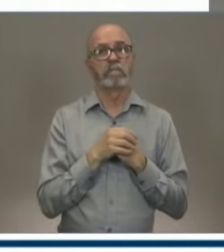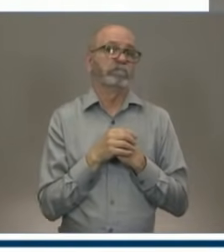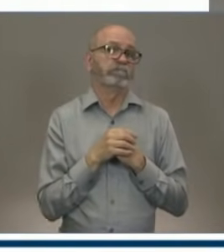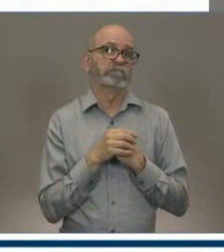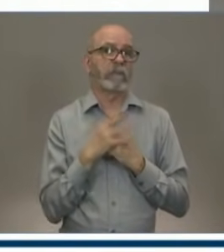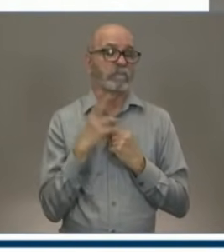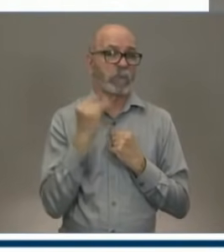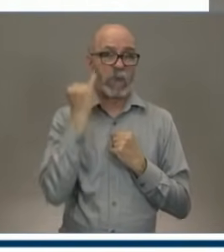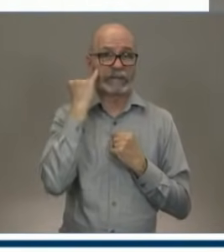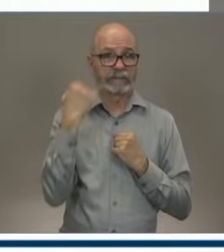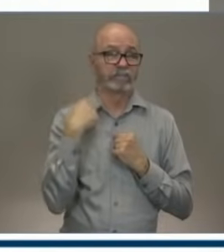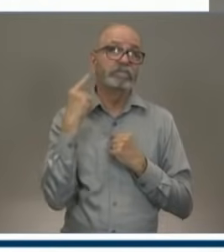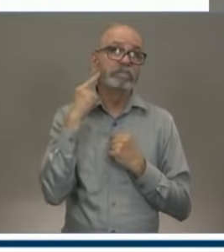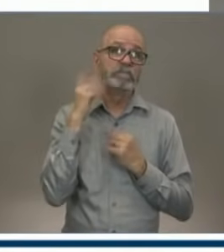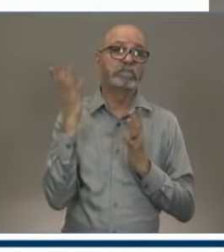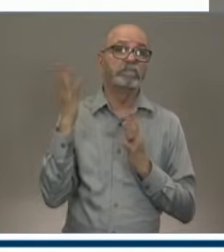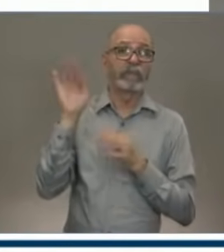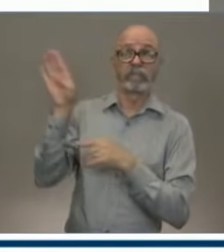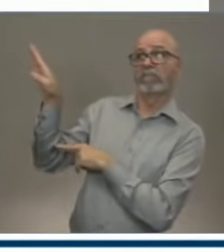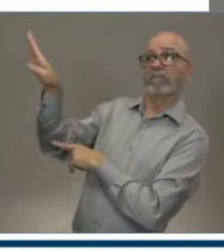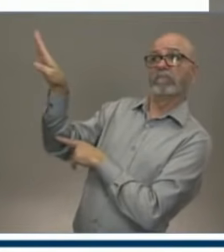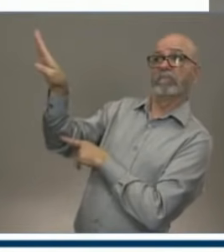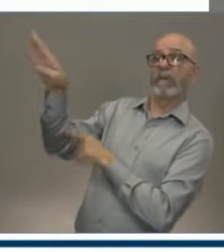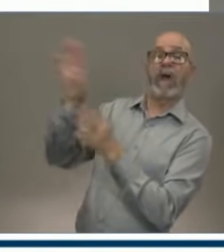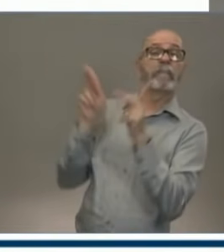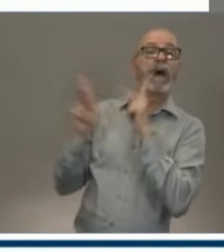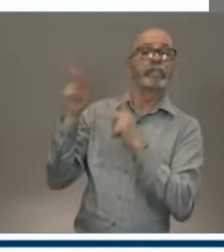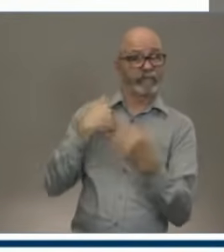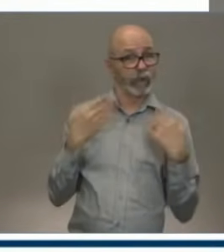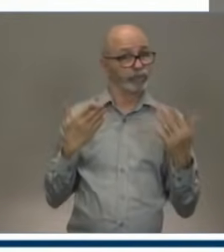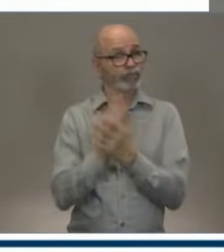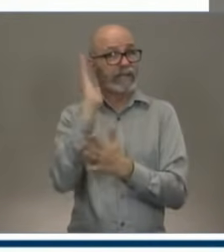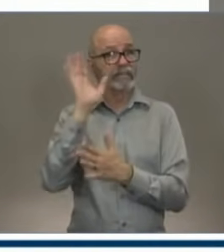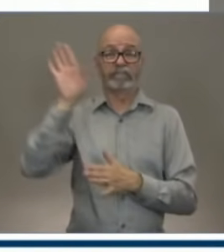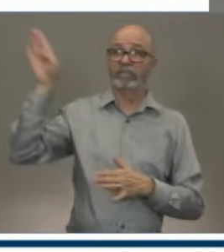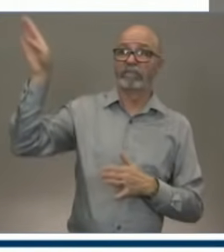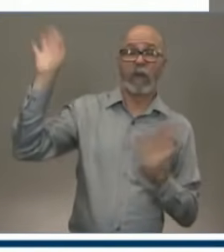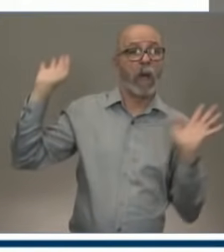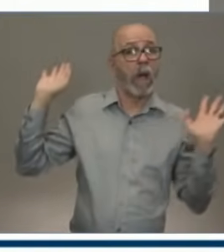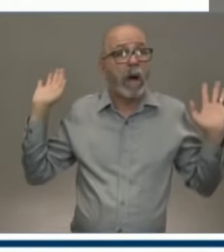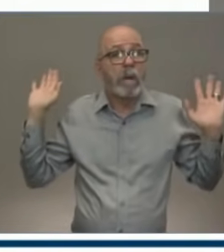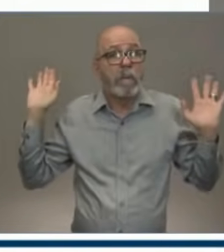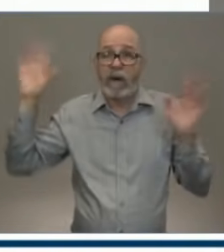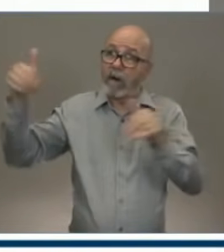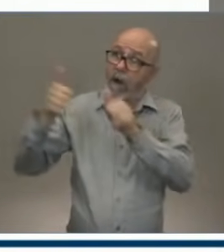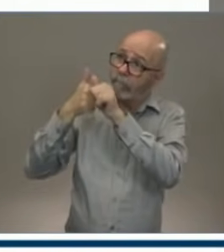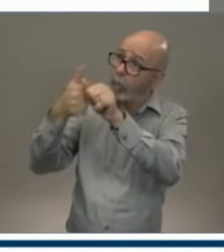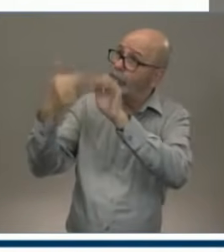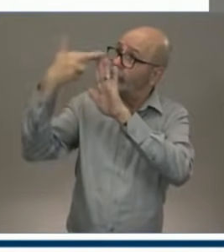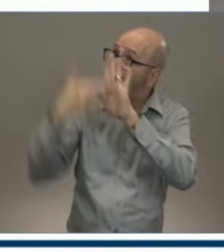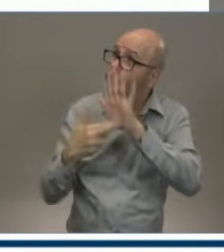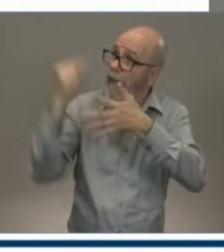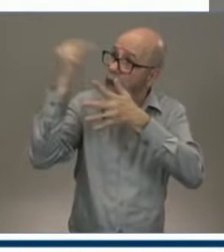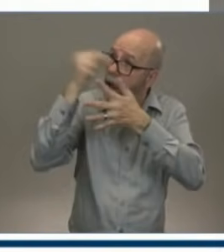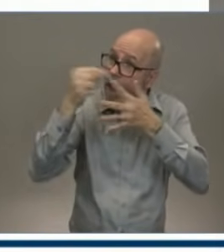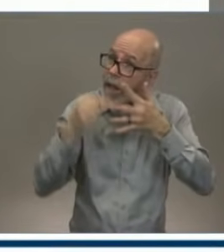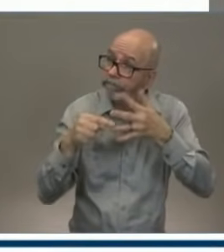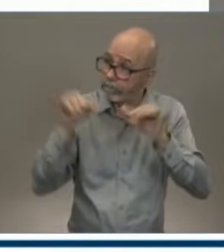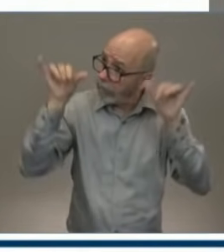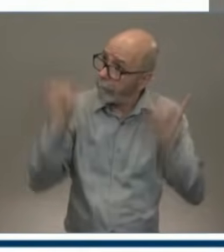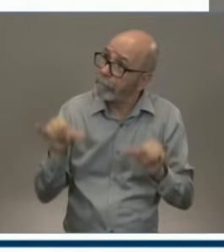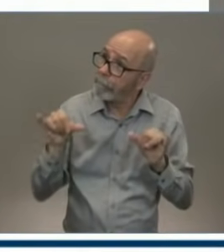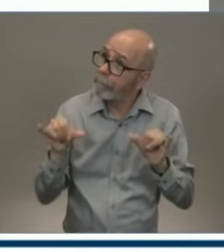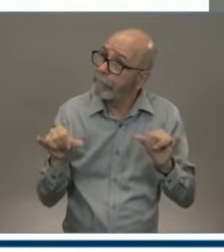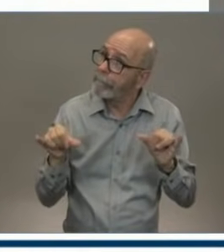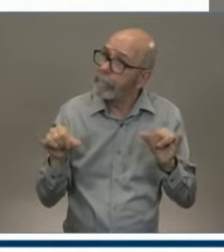public health regulations. I'm sure that local law enforcement will be are aware of this and will be taking appropriate